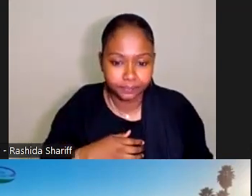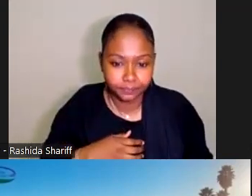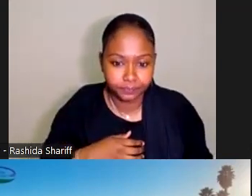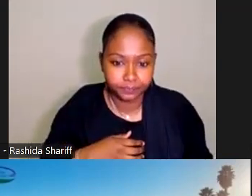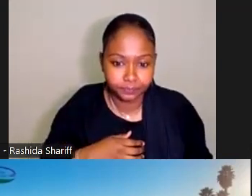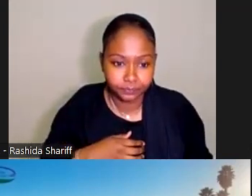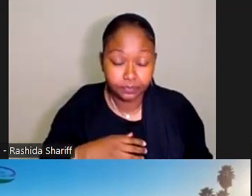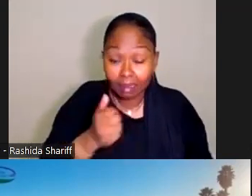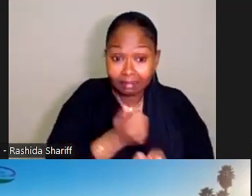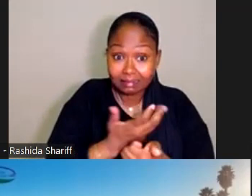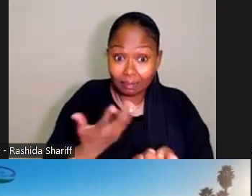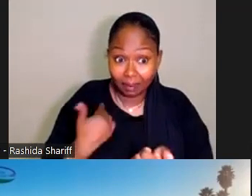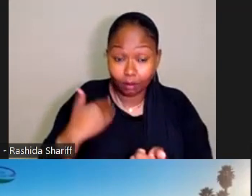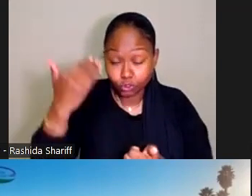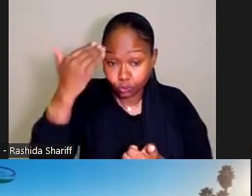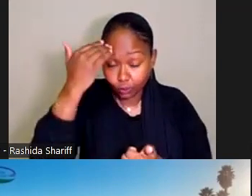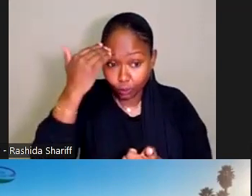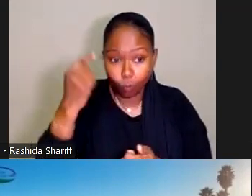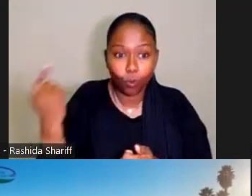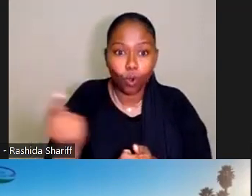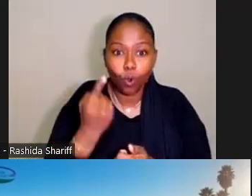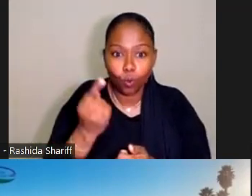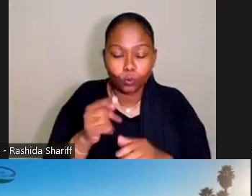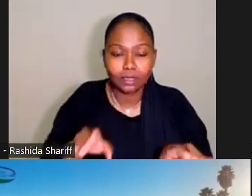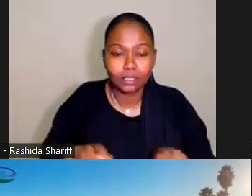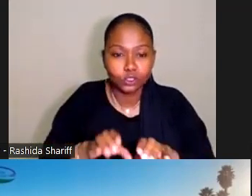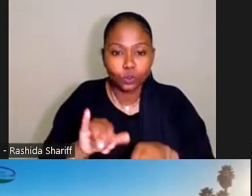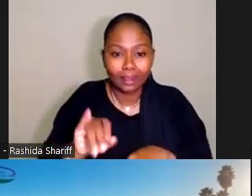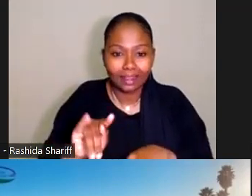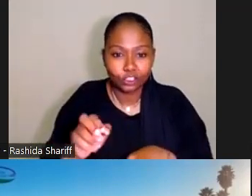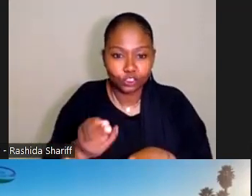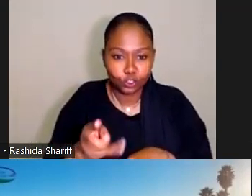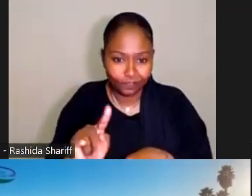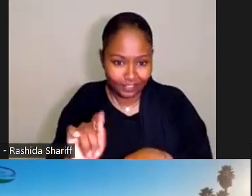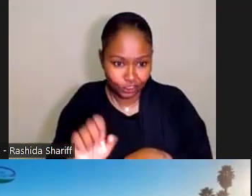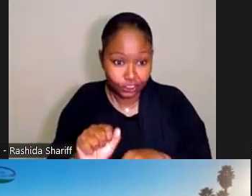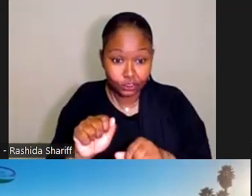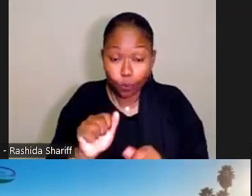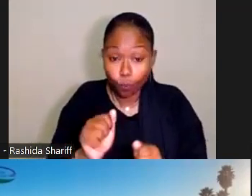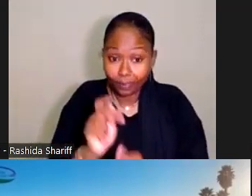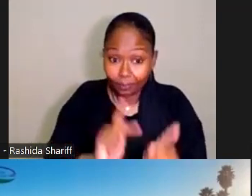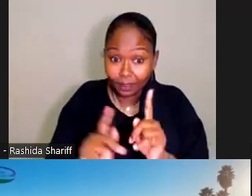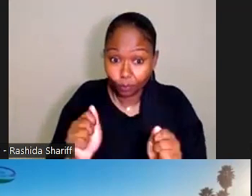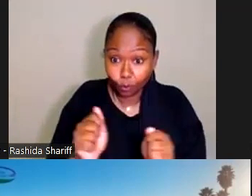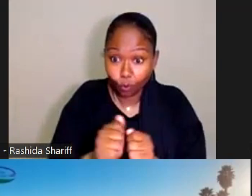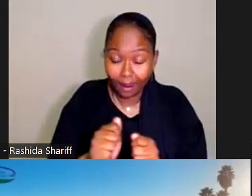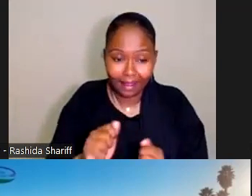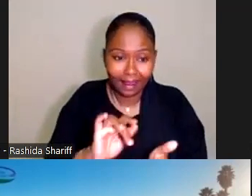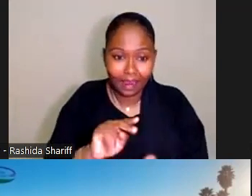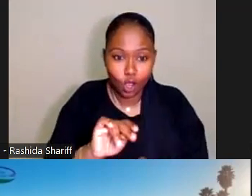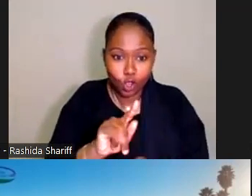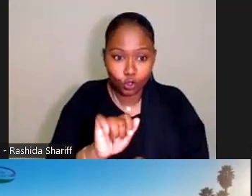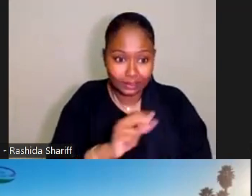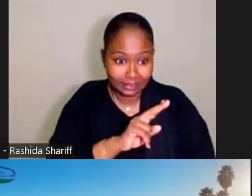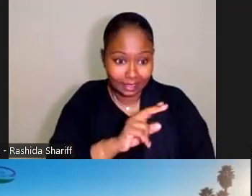of, we're only doing interventions that are happening within the nursing home or the intermediate care facility. If it's at the hospital, that's a separate